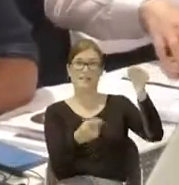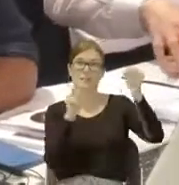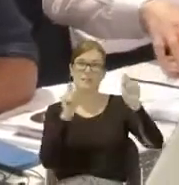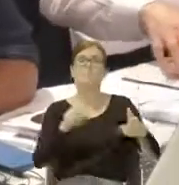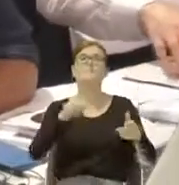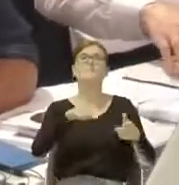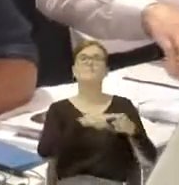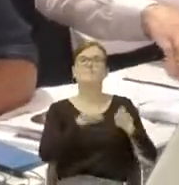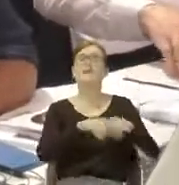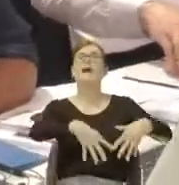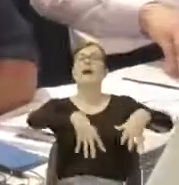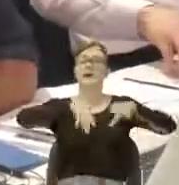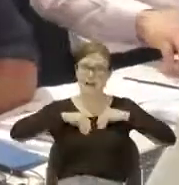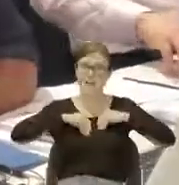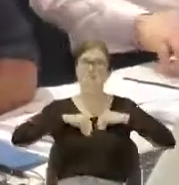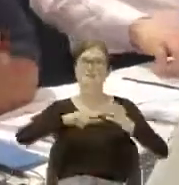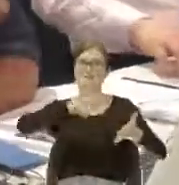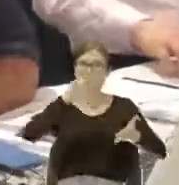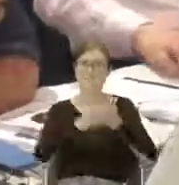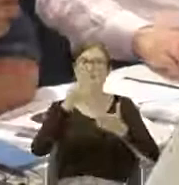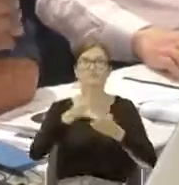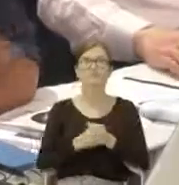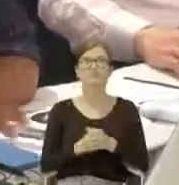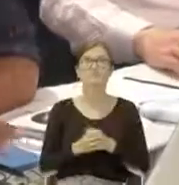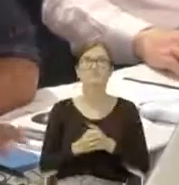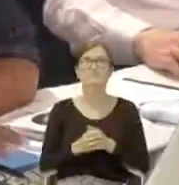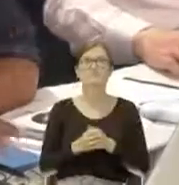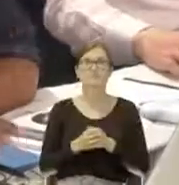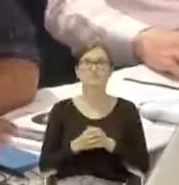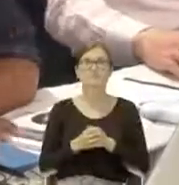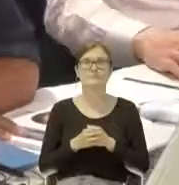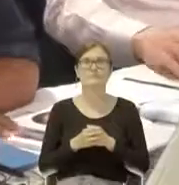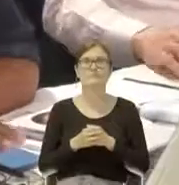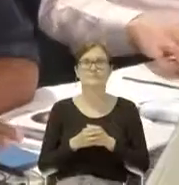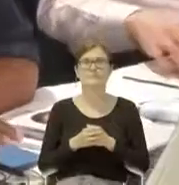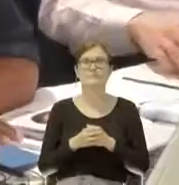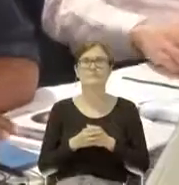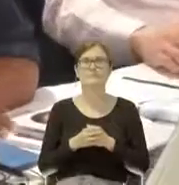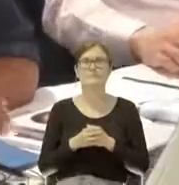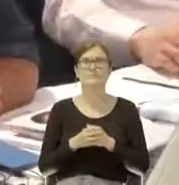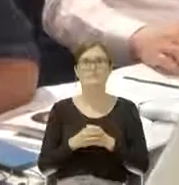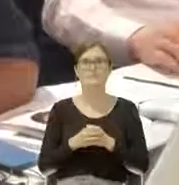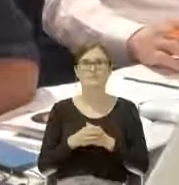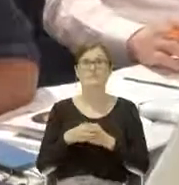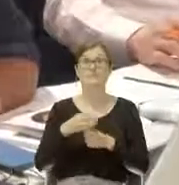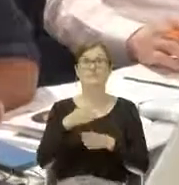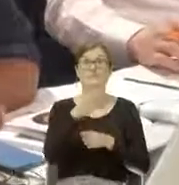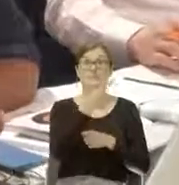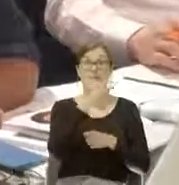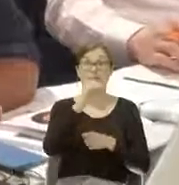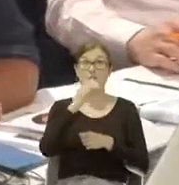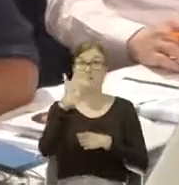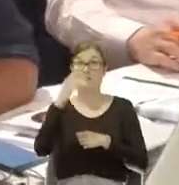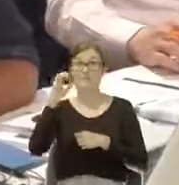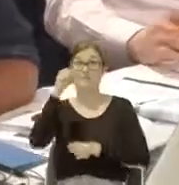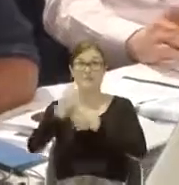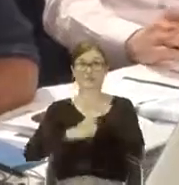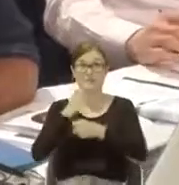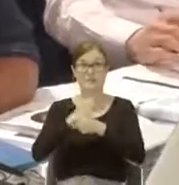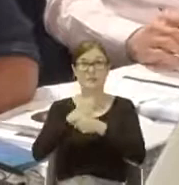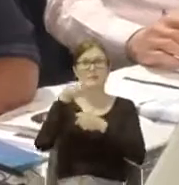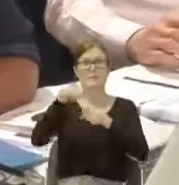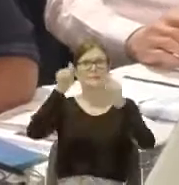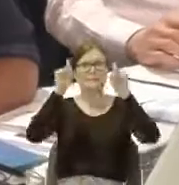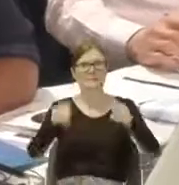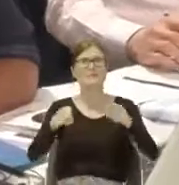to realize the new urban agenda. Maybe then the question would be, how far have we come as